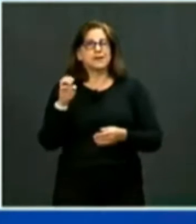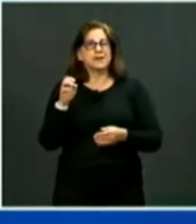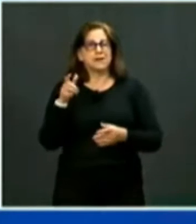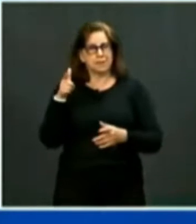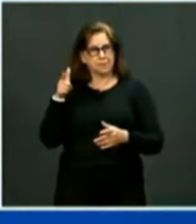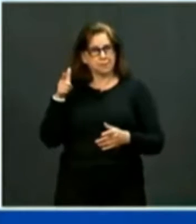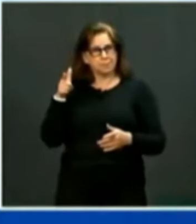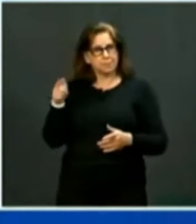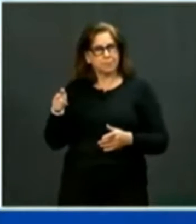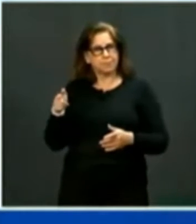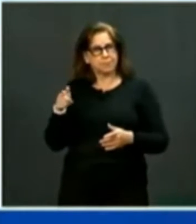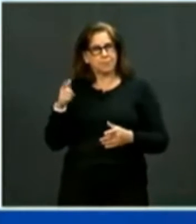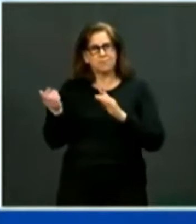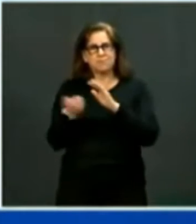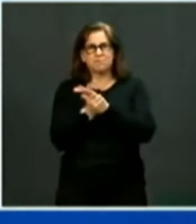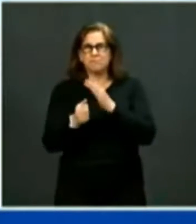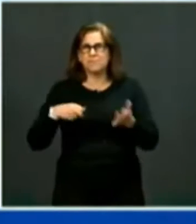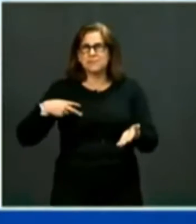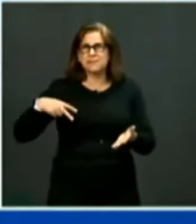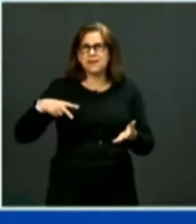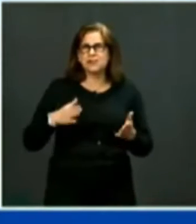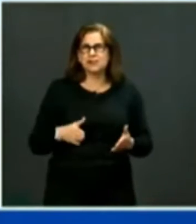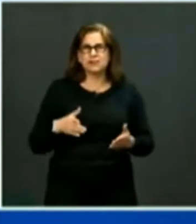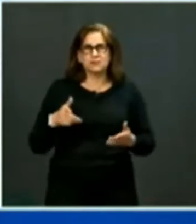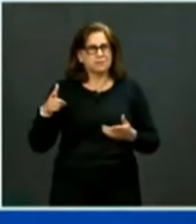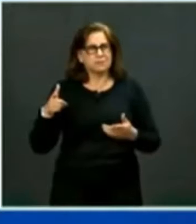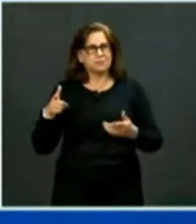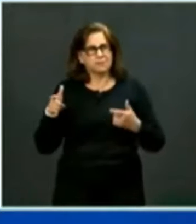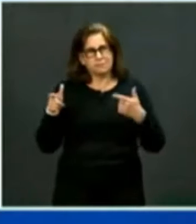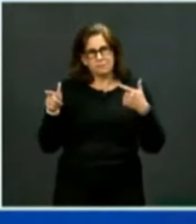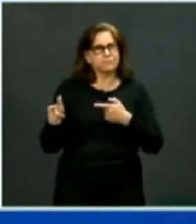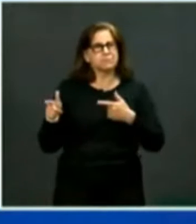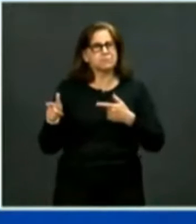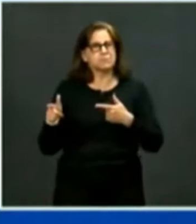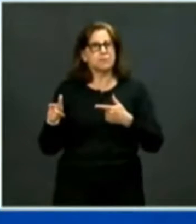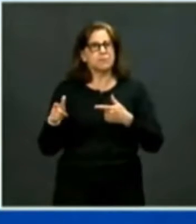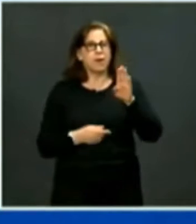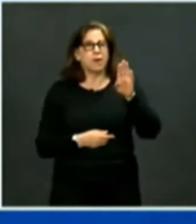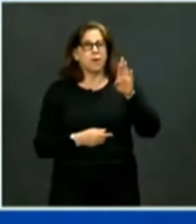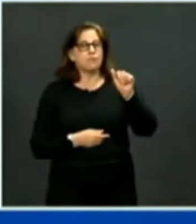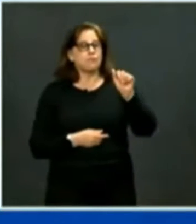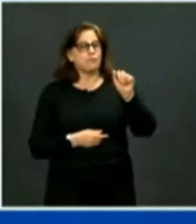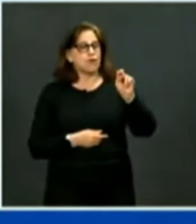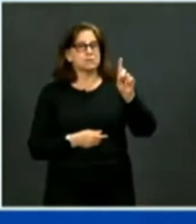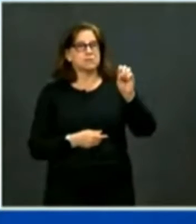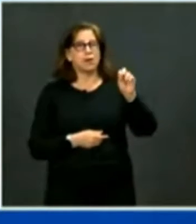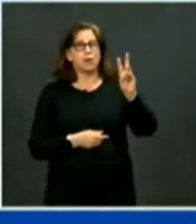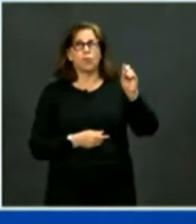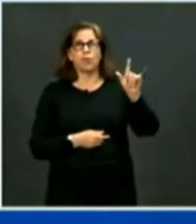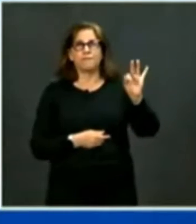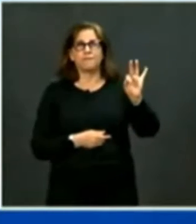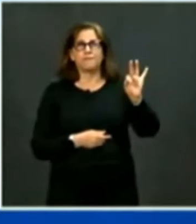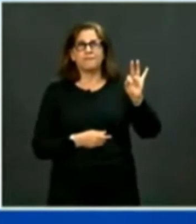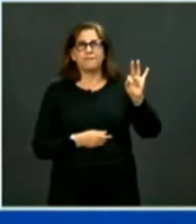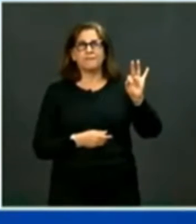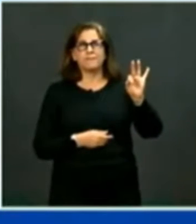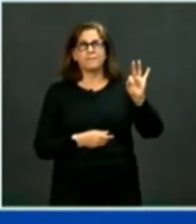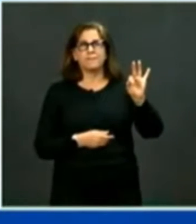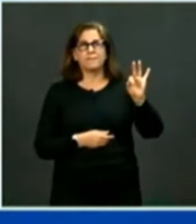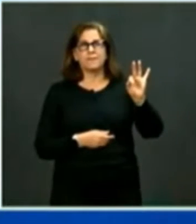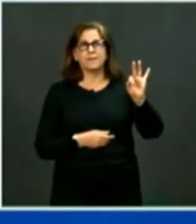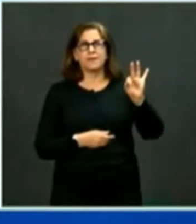dancer. I see Brandon Wolf, who was a shooting at the Impulse at the Pulse Club, not